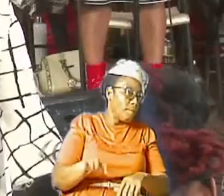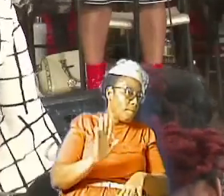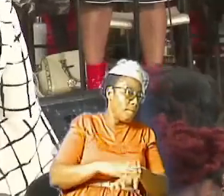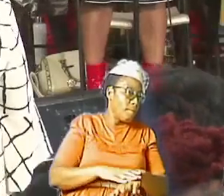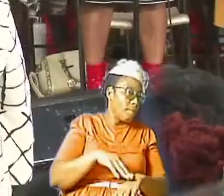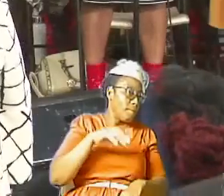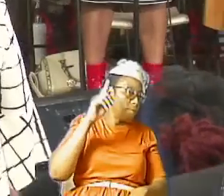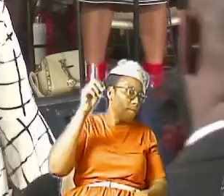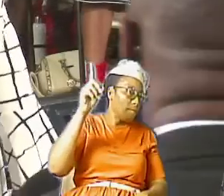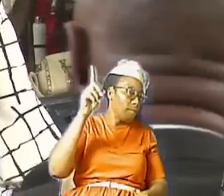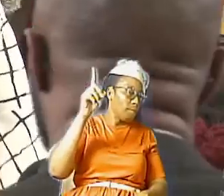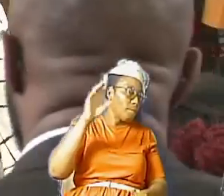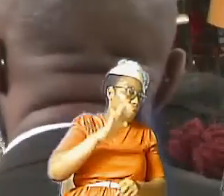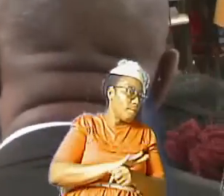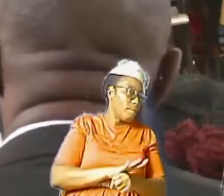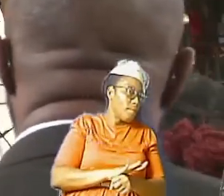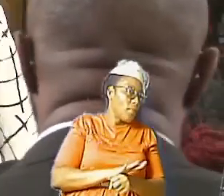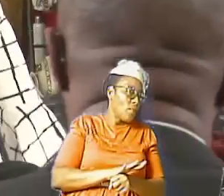him,